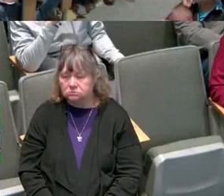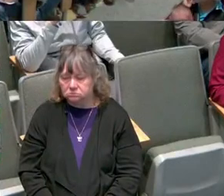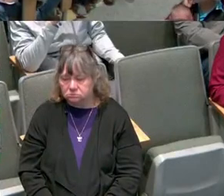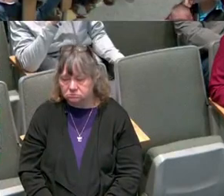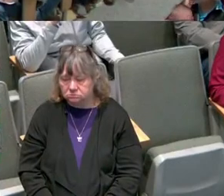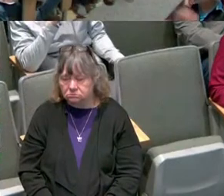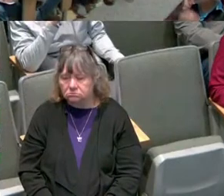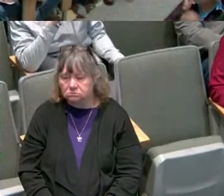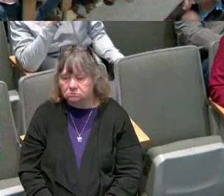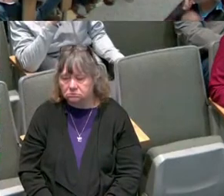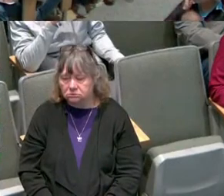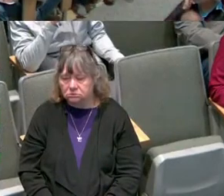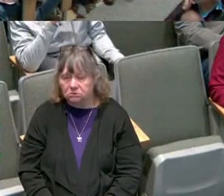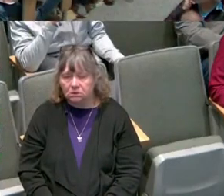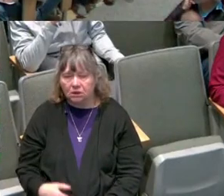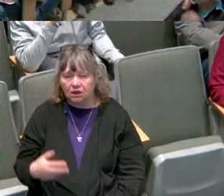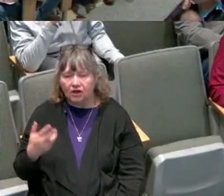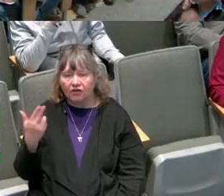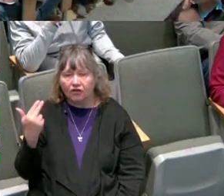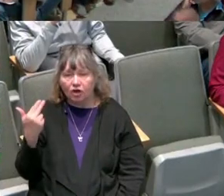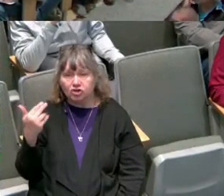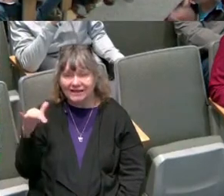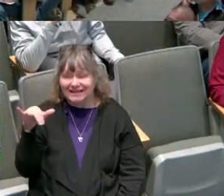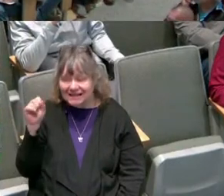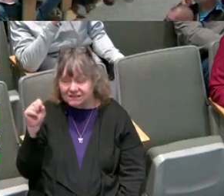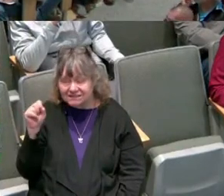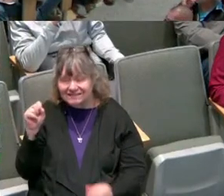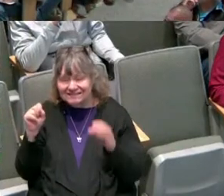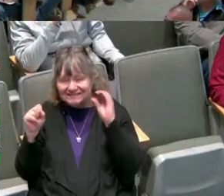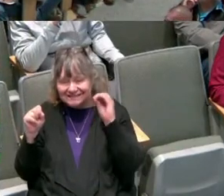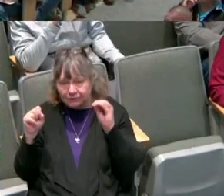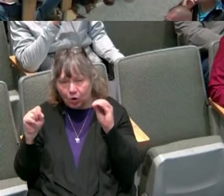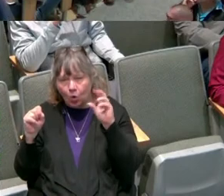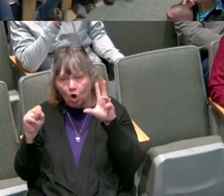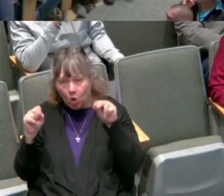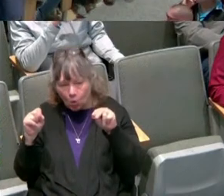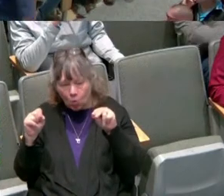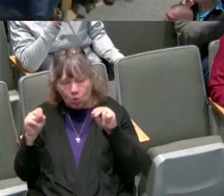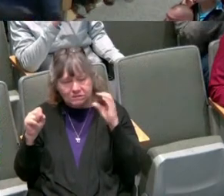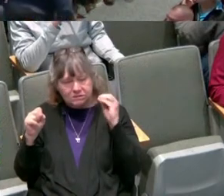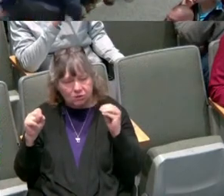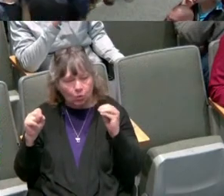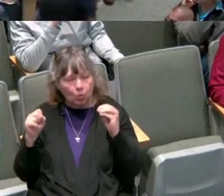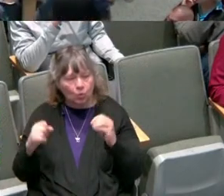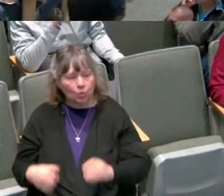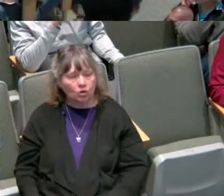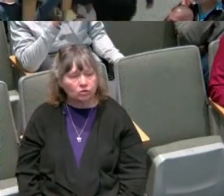13 yes zero knows thank you